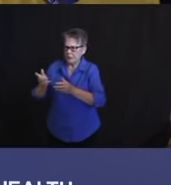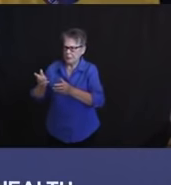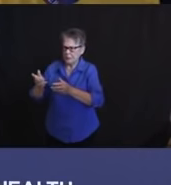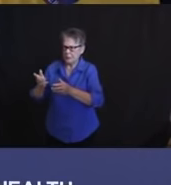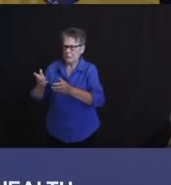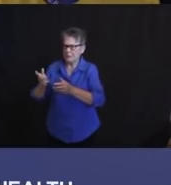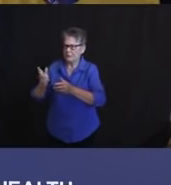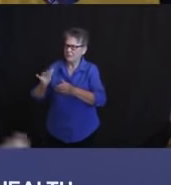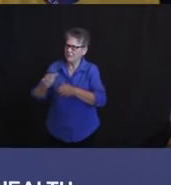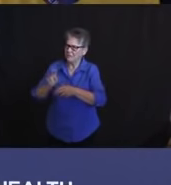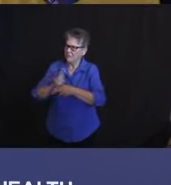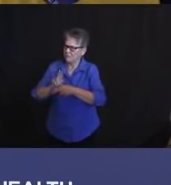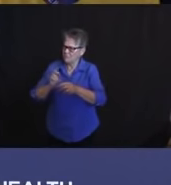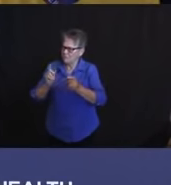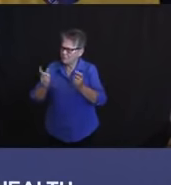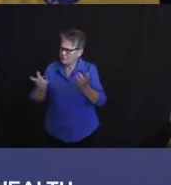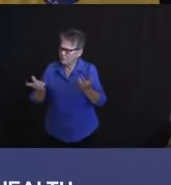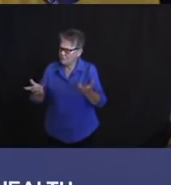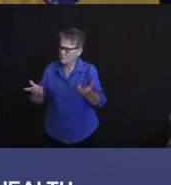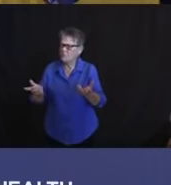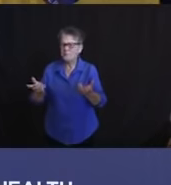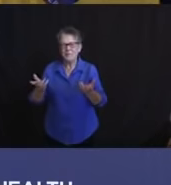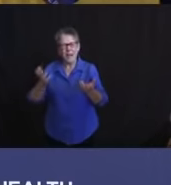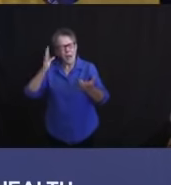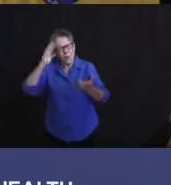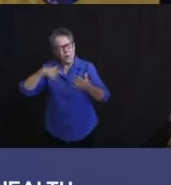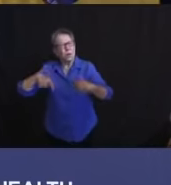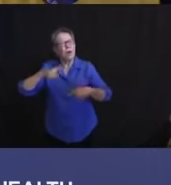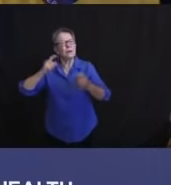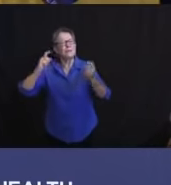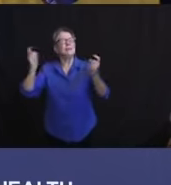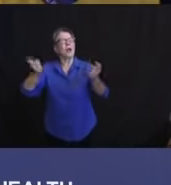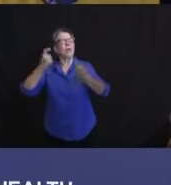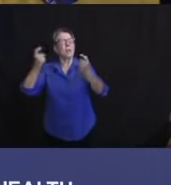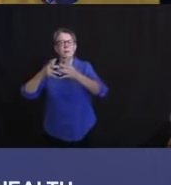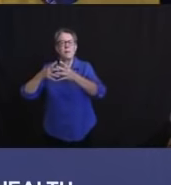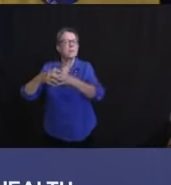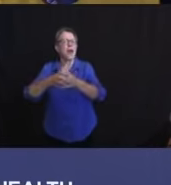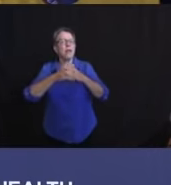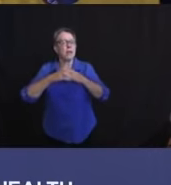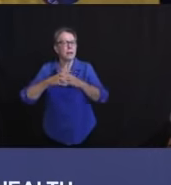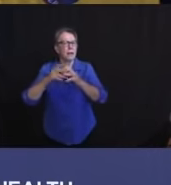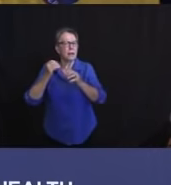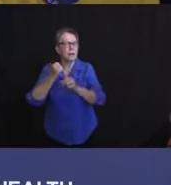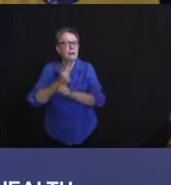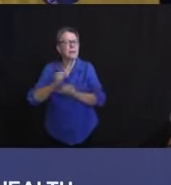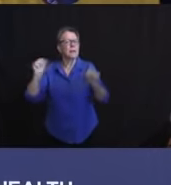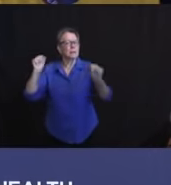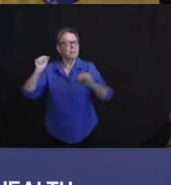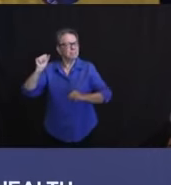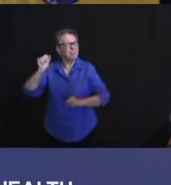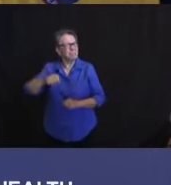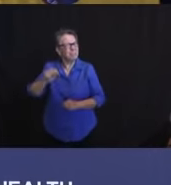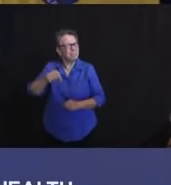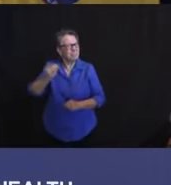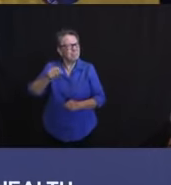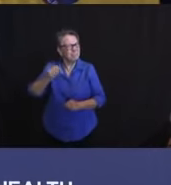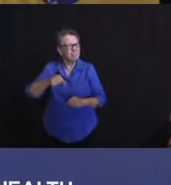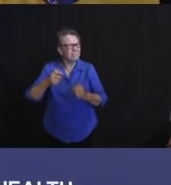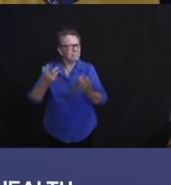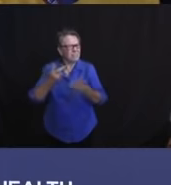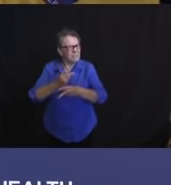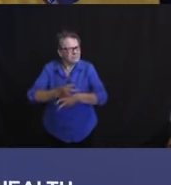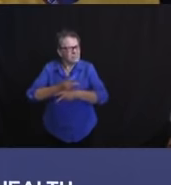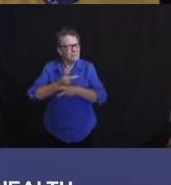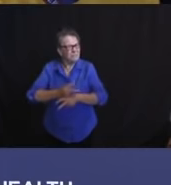moment, but do it responsibly. Bowling alleys are, I think you've got them, or they're coming